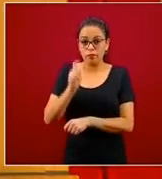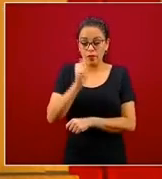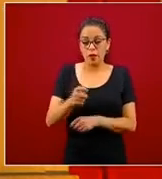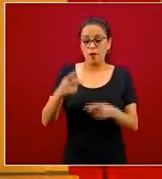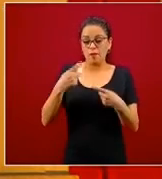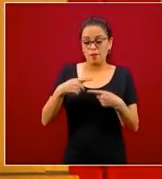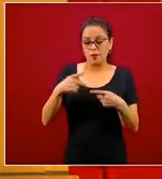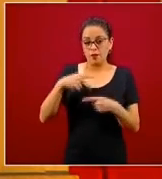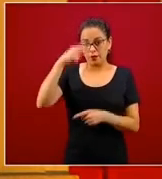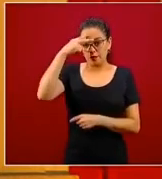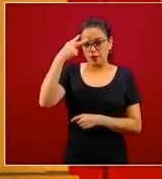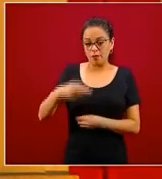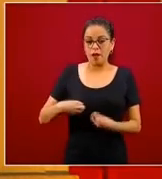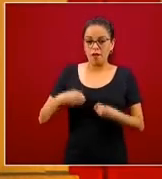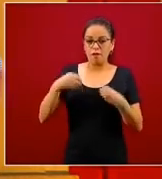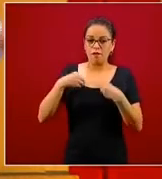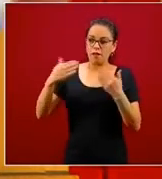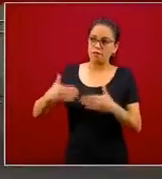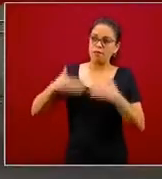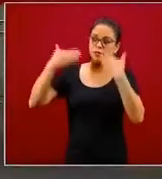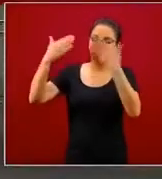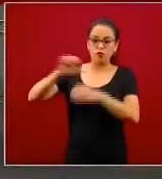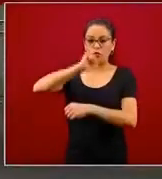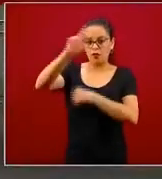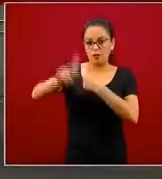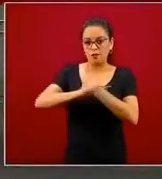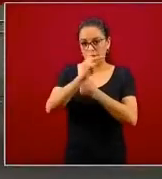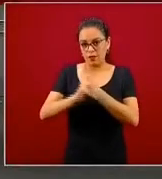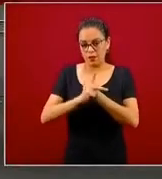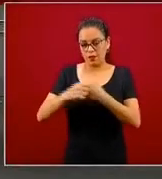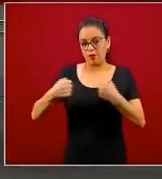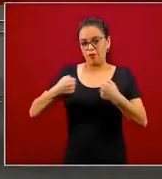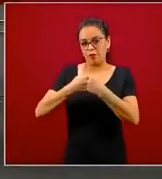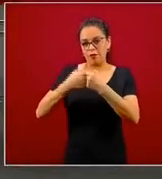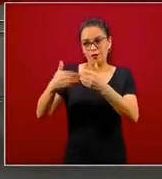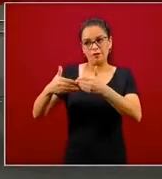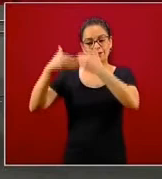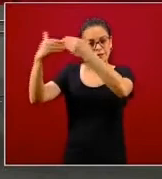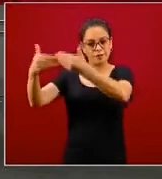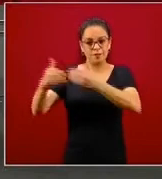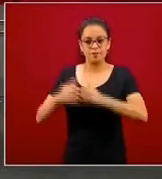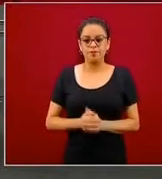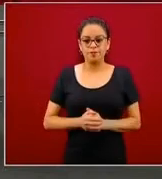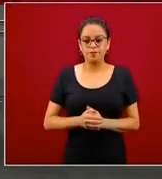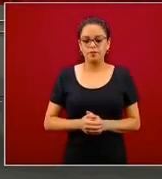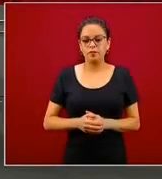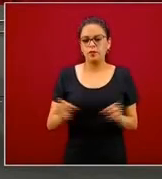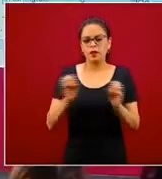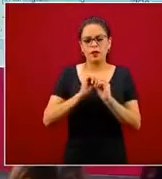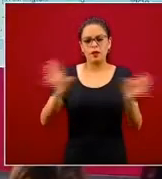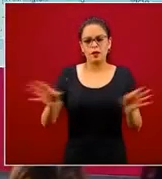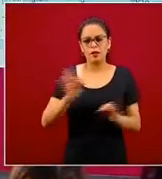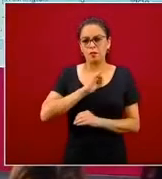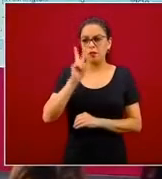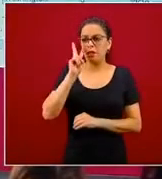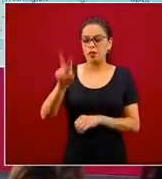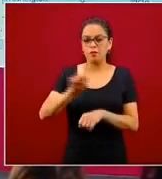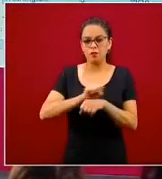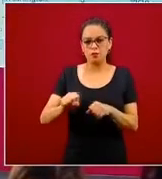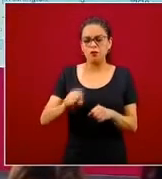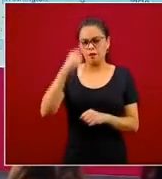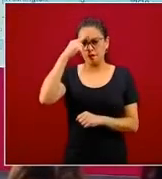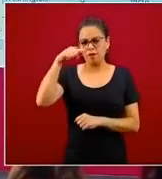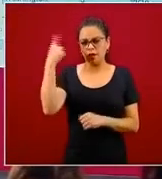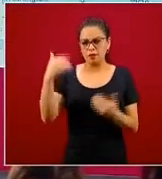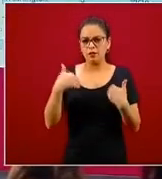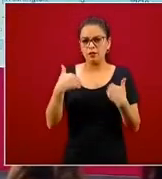a way to give protection to our partners in other